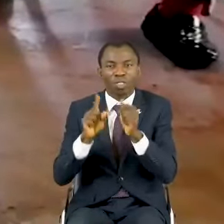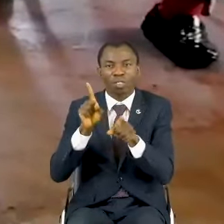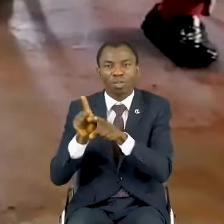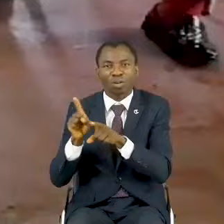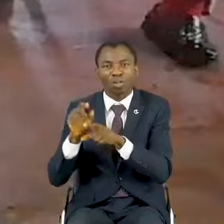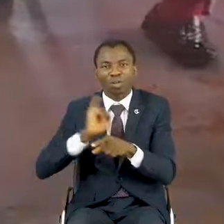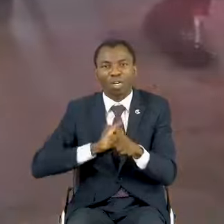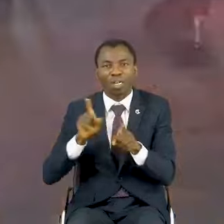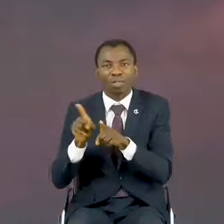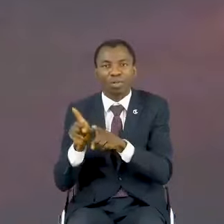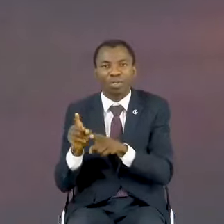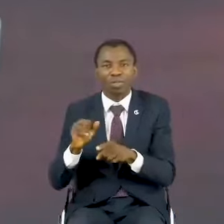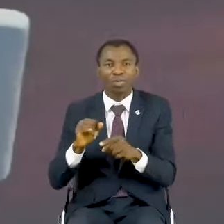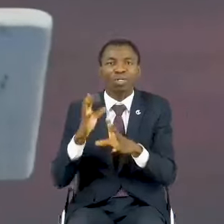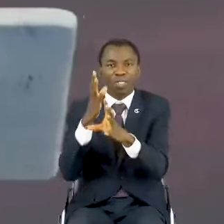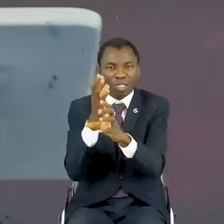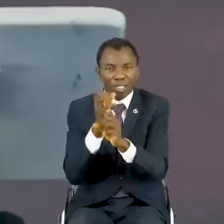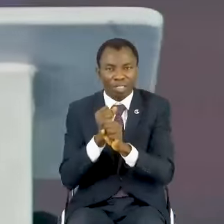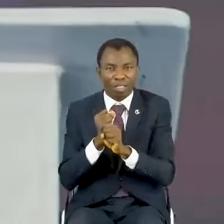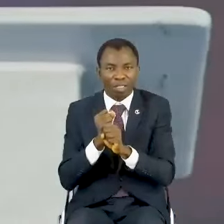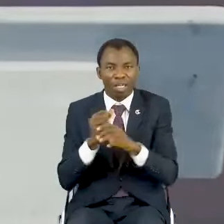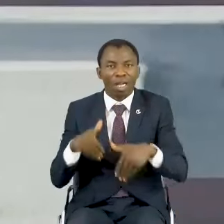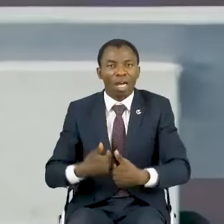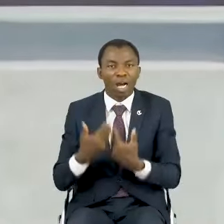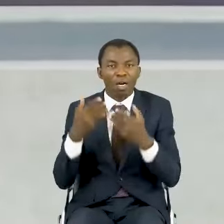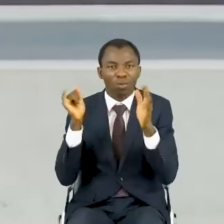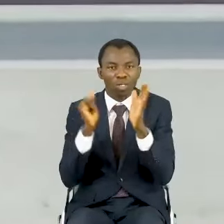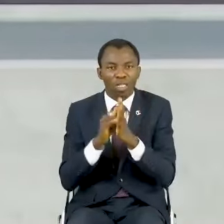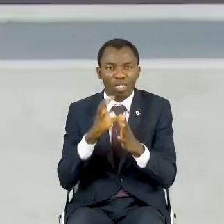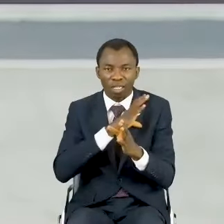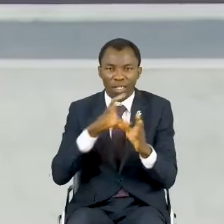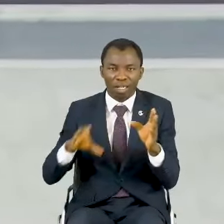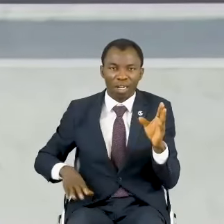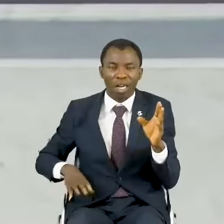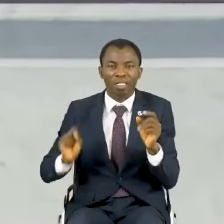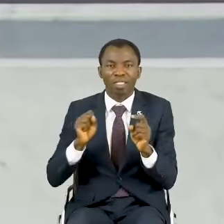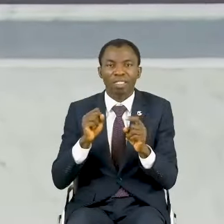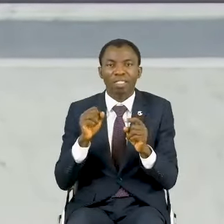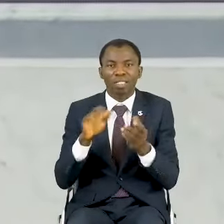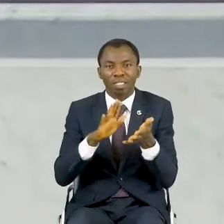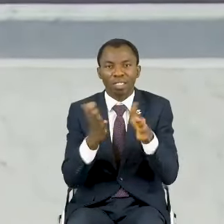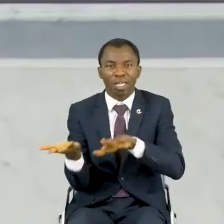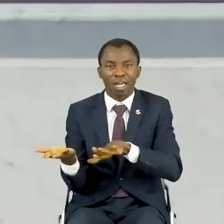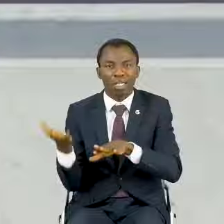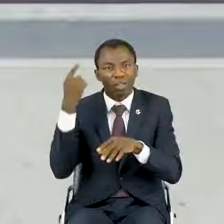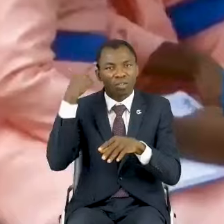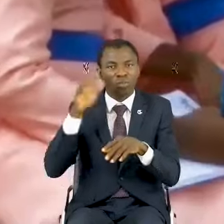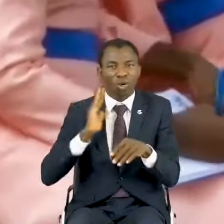received. How? That Christ died for